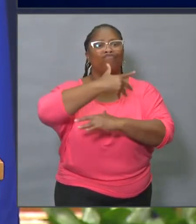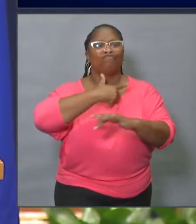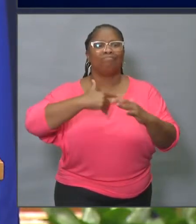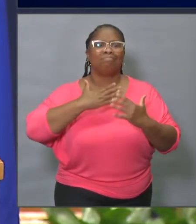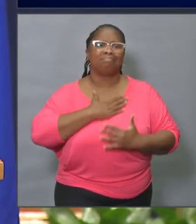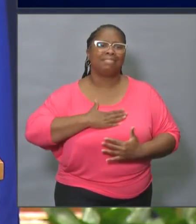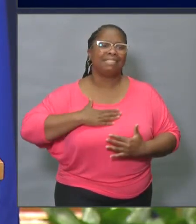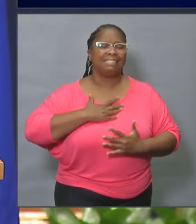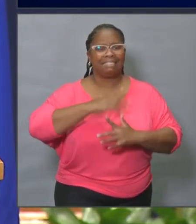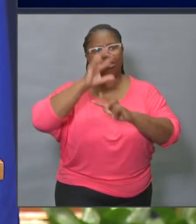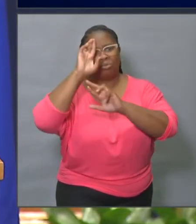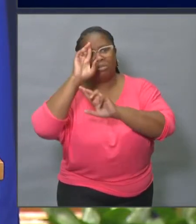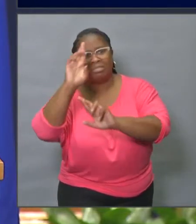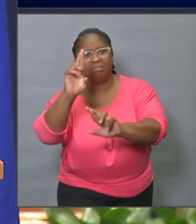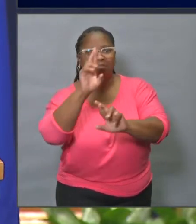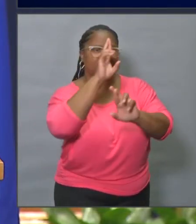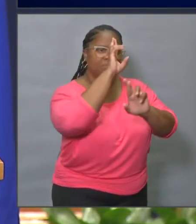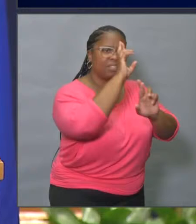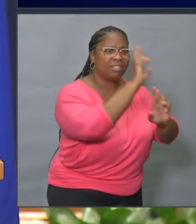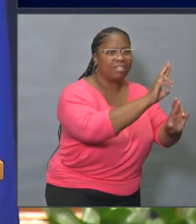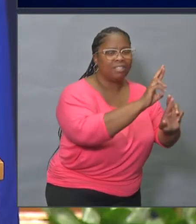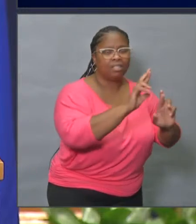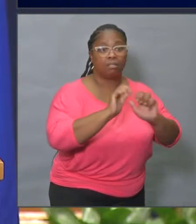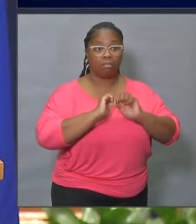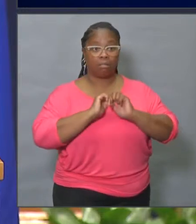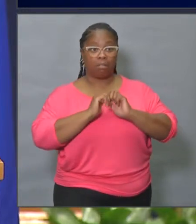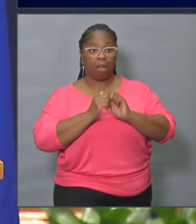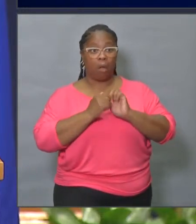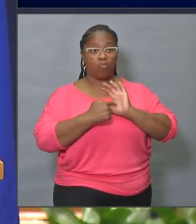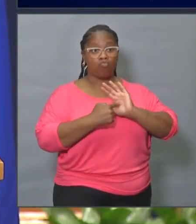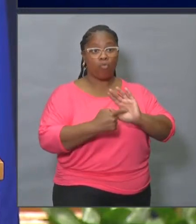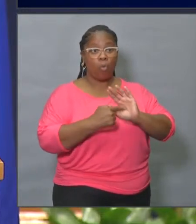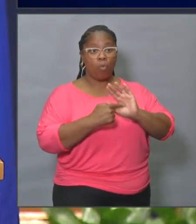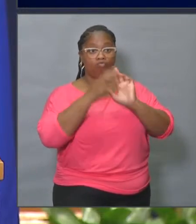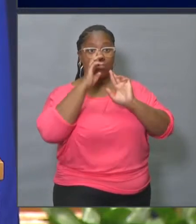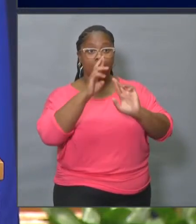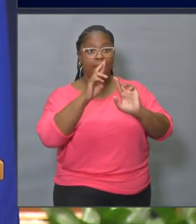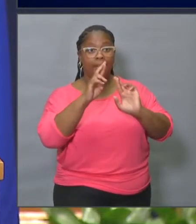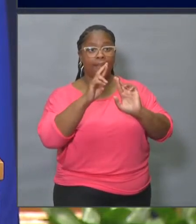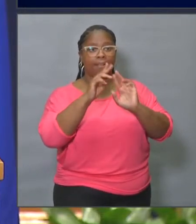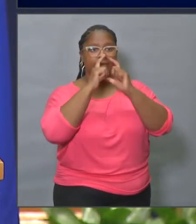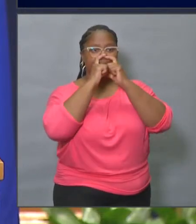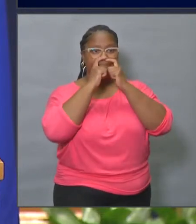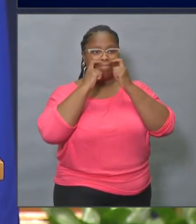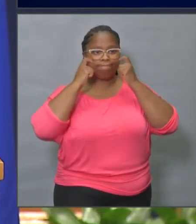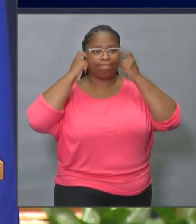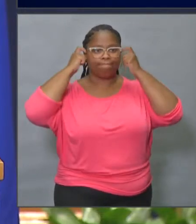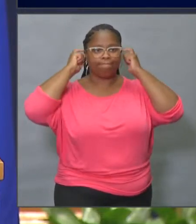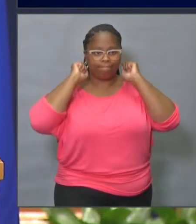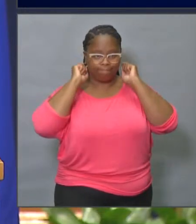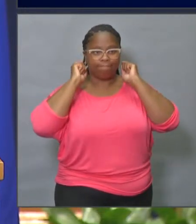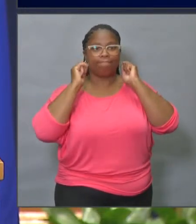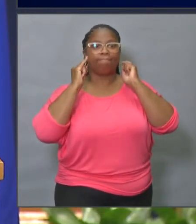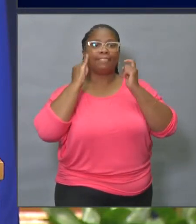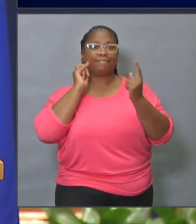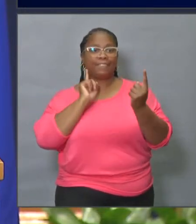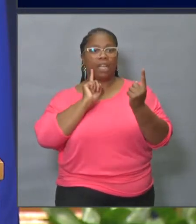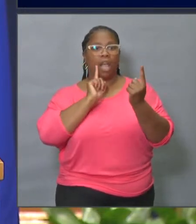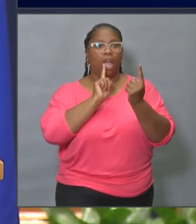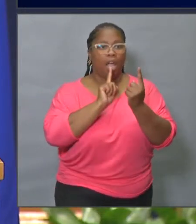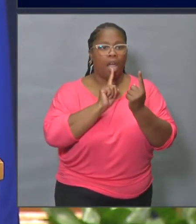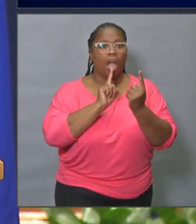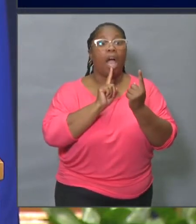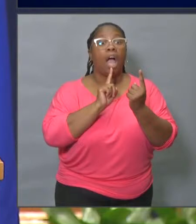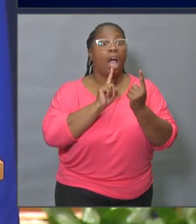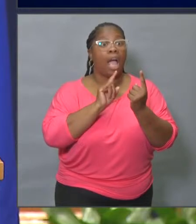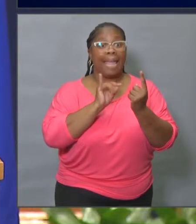others and take care of others by wearing your cloth face covering whenever you're in close contact with anyone and keeping your distance